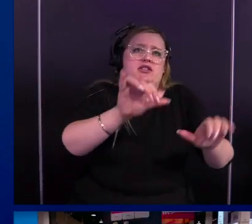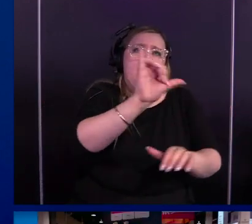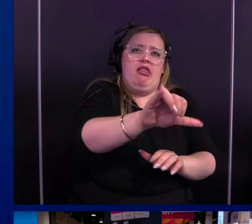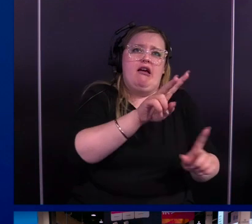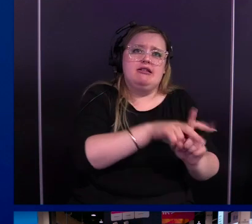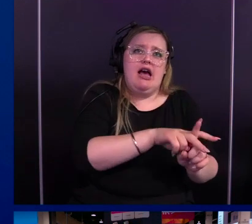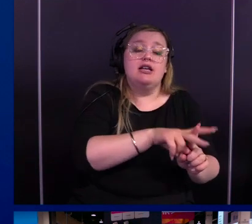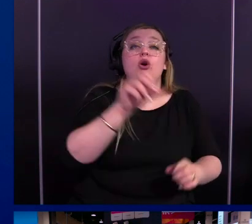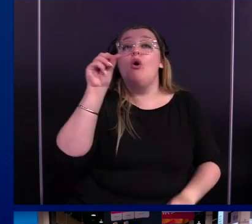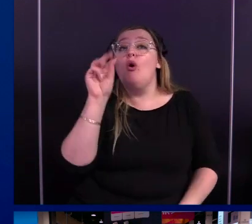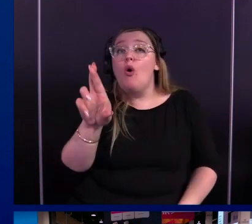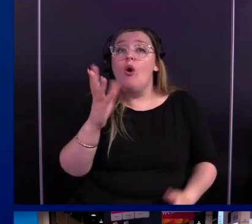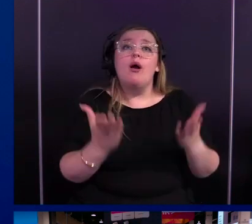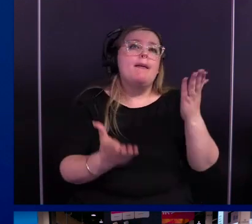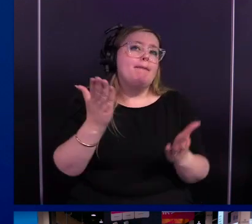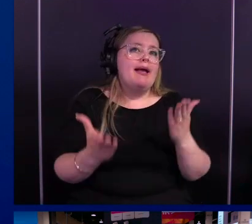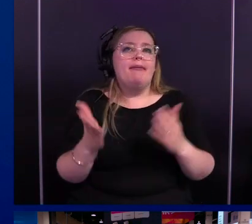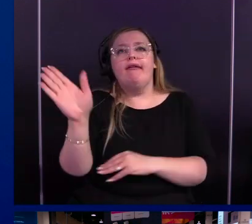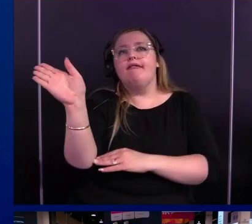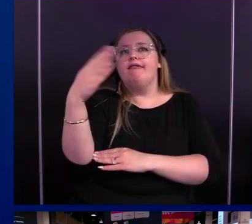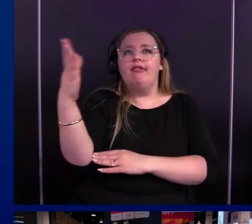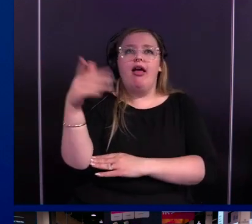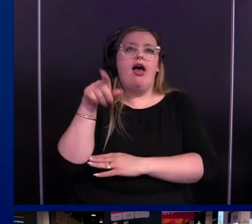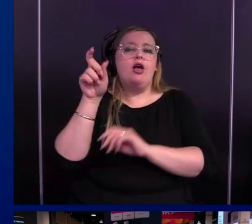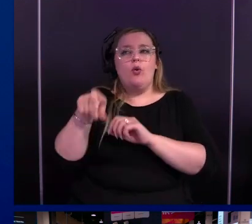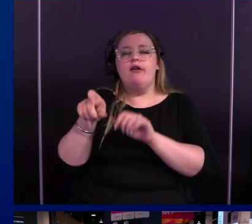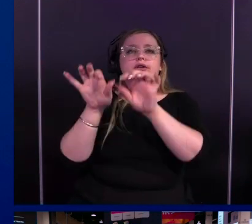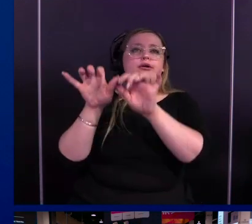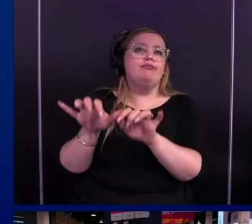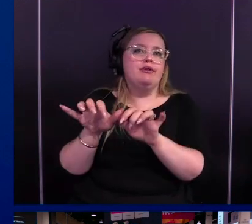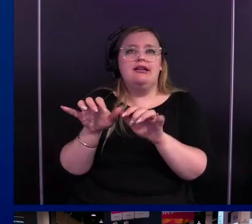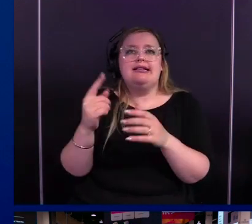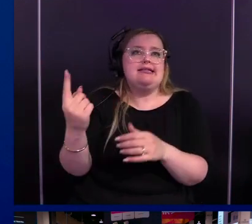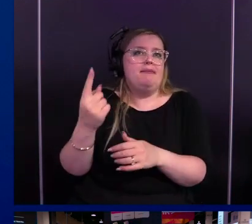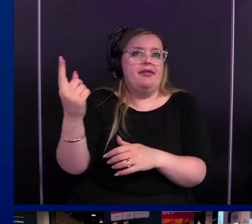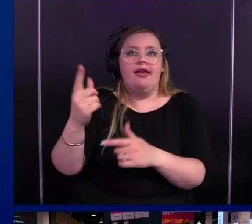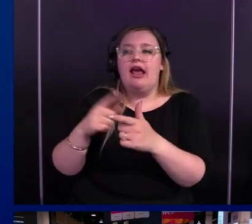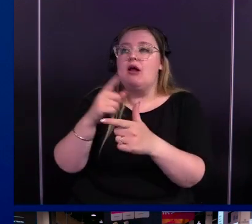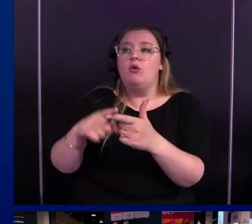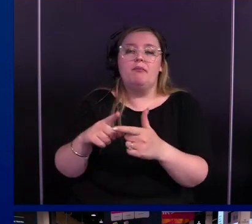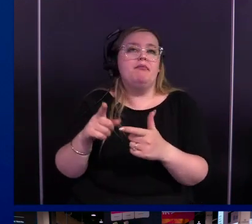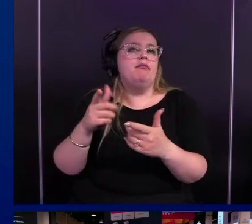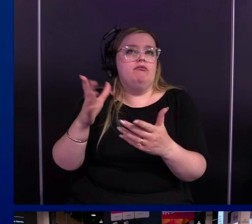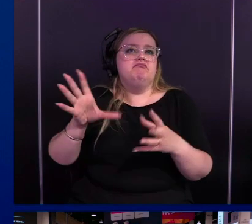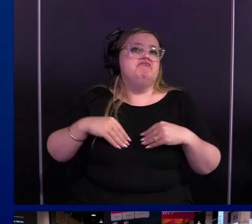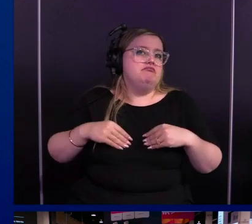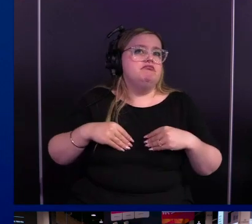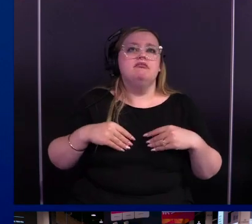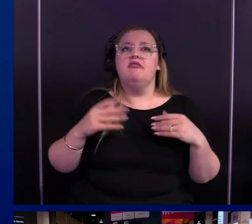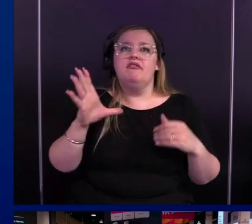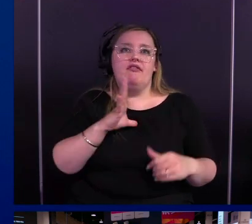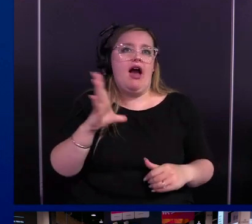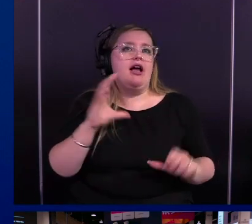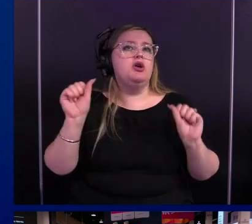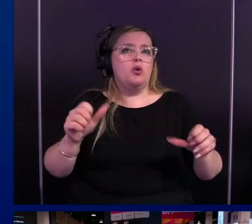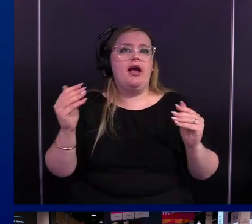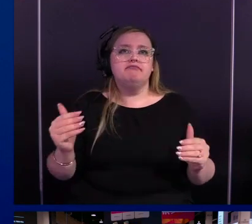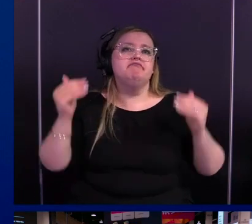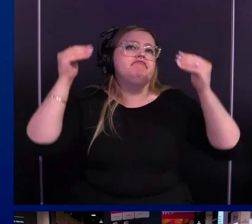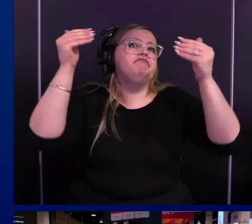might be a flag that you enter, and then it says, okay, yep, you are good to go to the next step. And to that